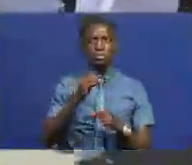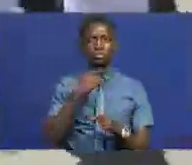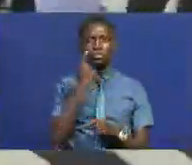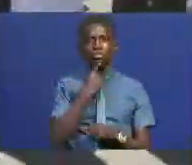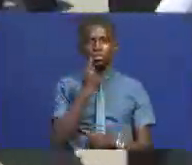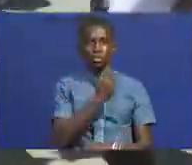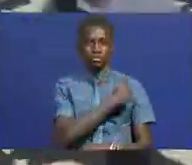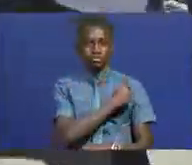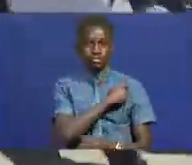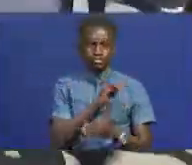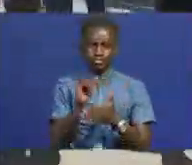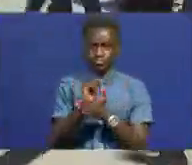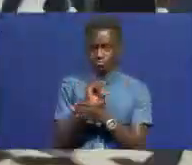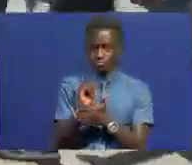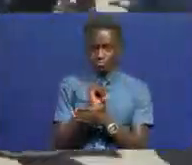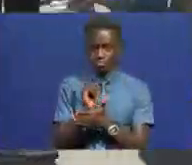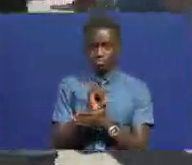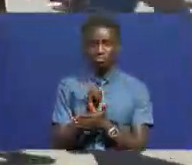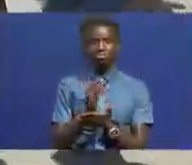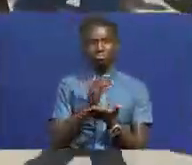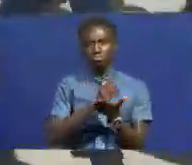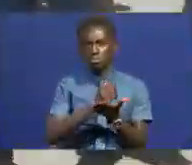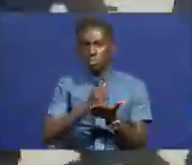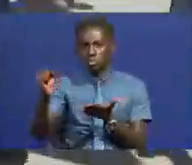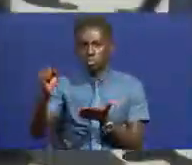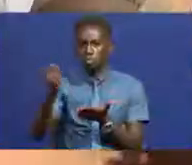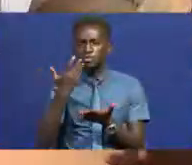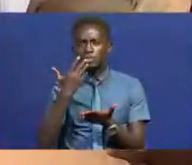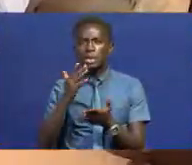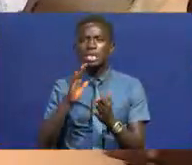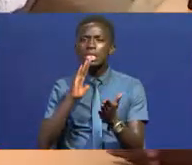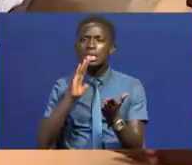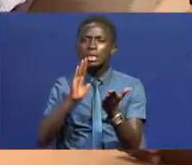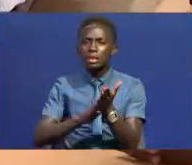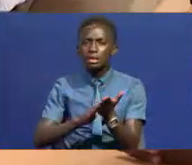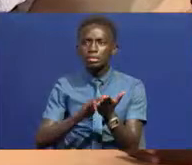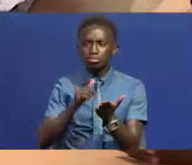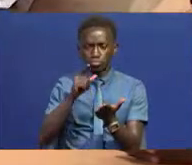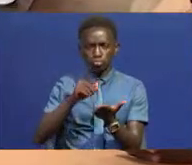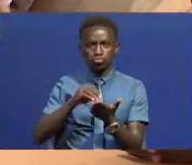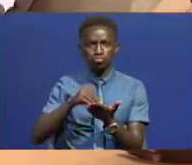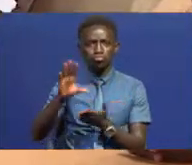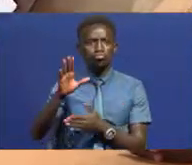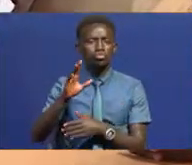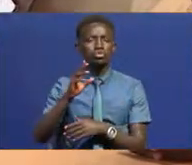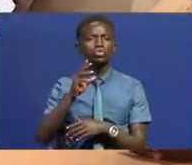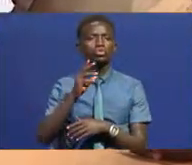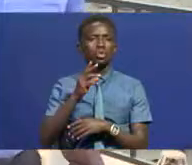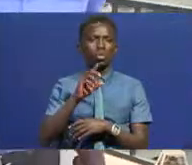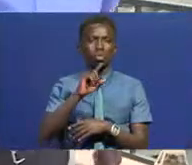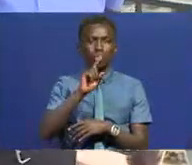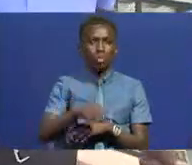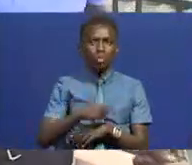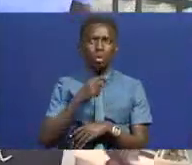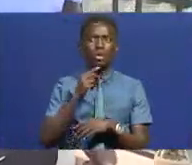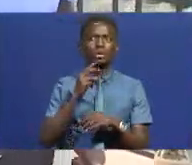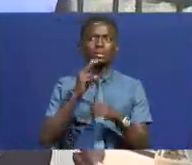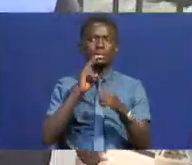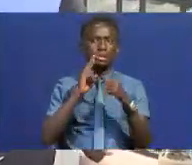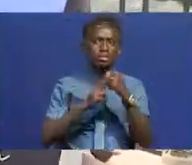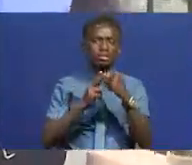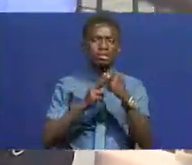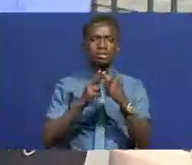interns had been posted and posting letters of 1,210 medical pharmacists and dental officers were